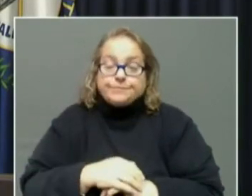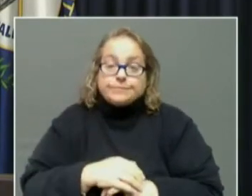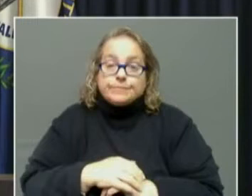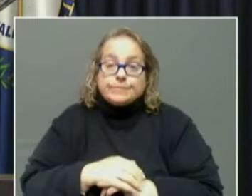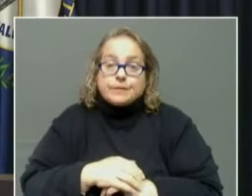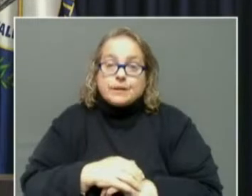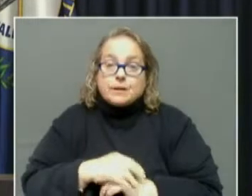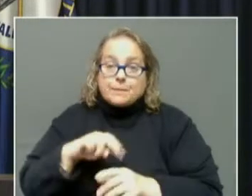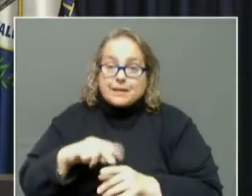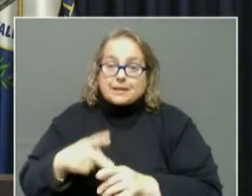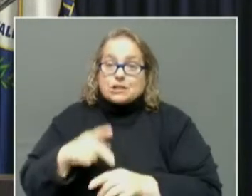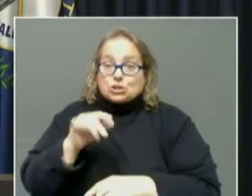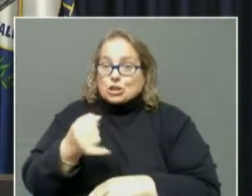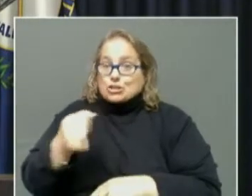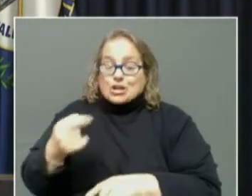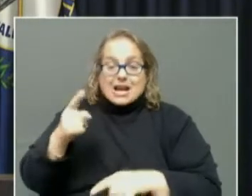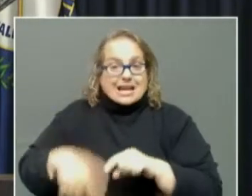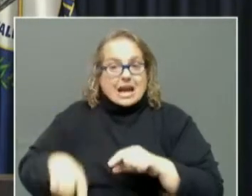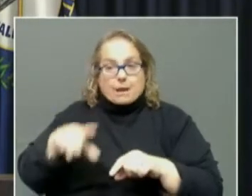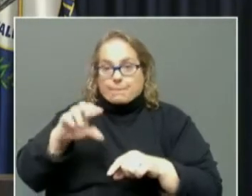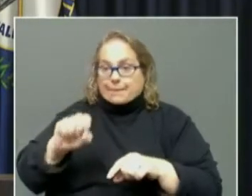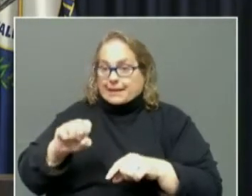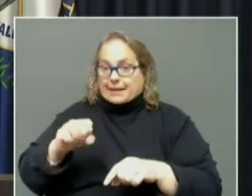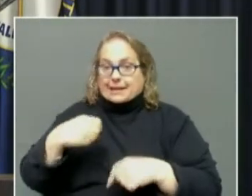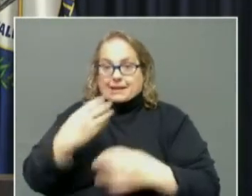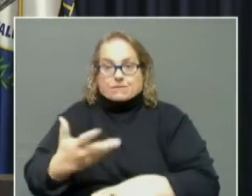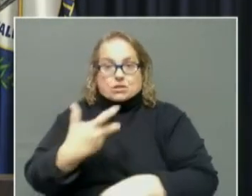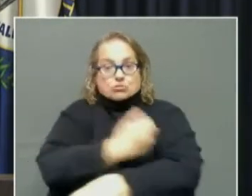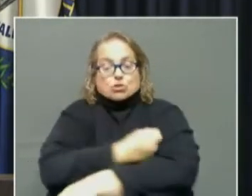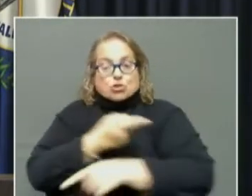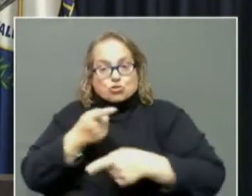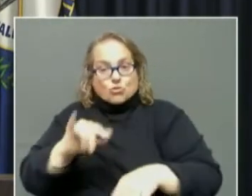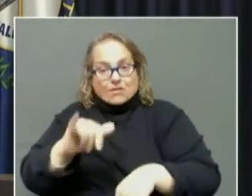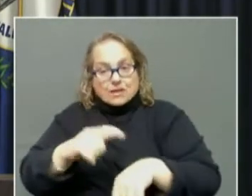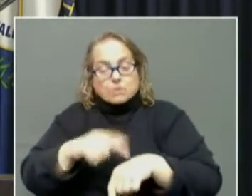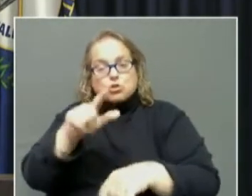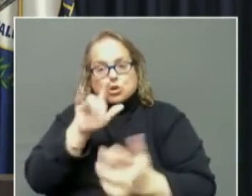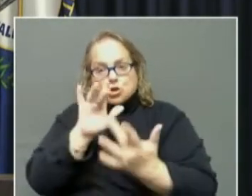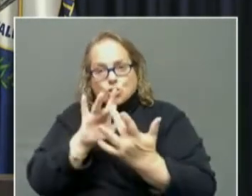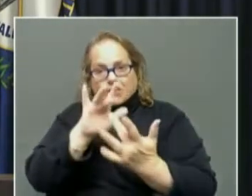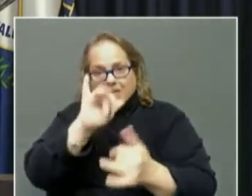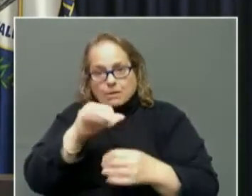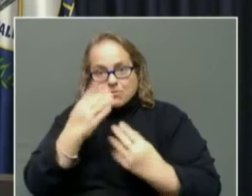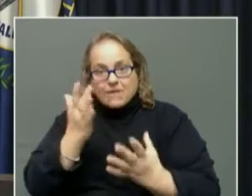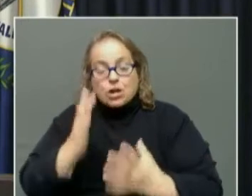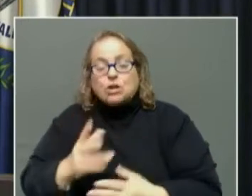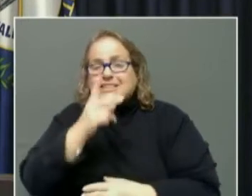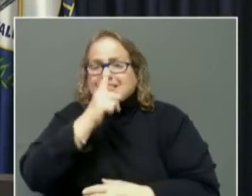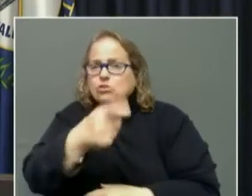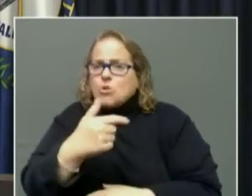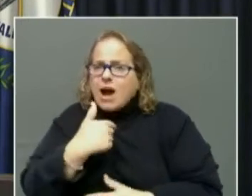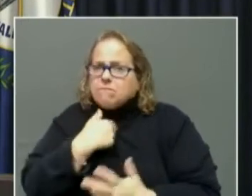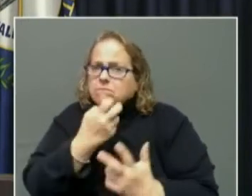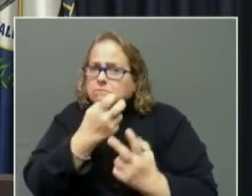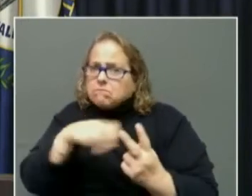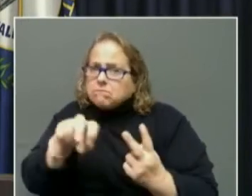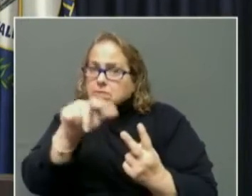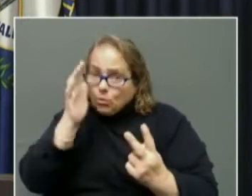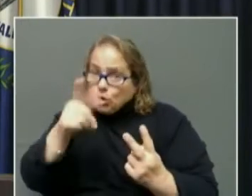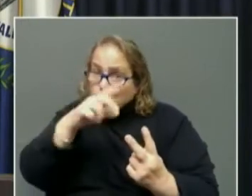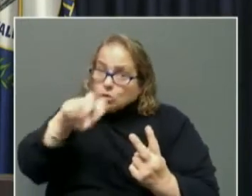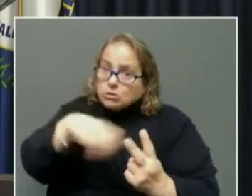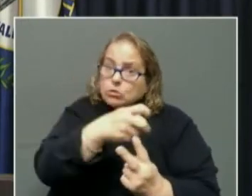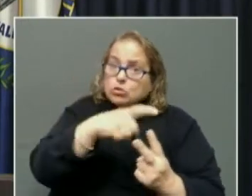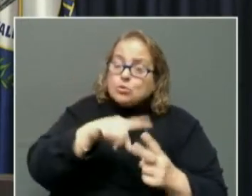J&J can't be administered during that time. You should contact that provider, though, and see if they have an alternative. We certainly, in